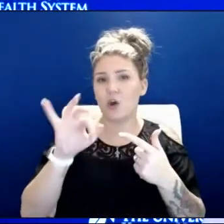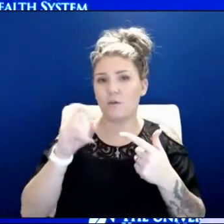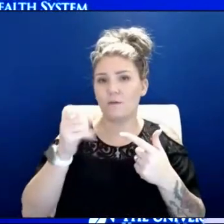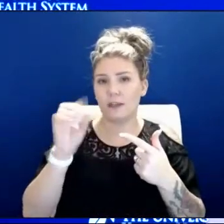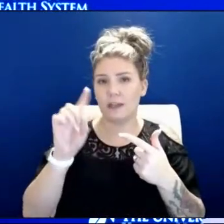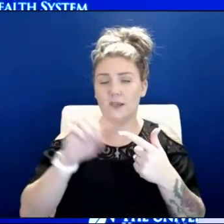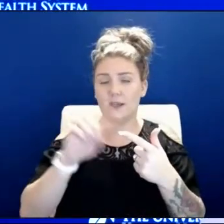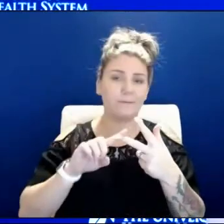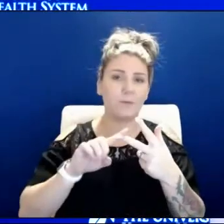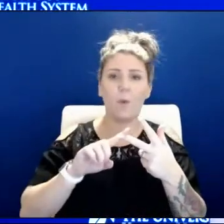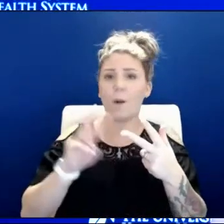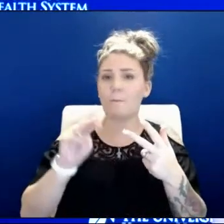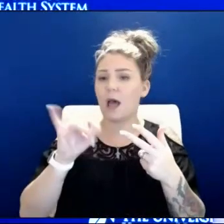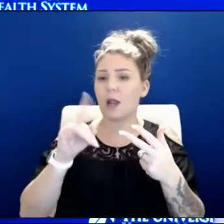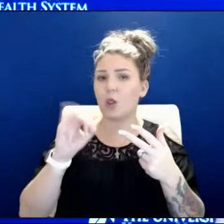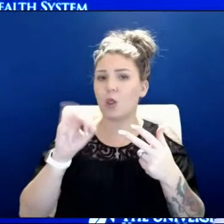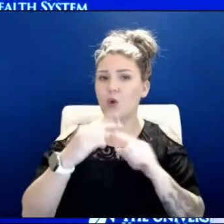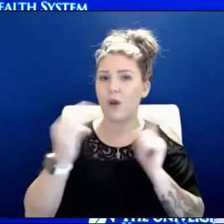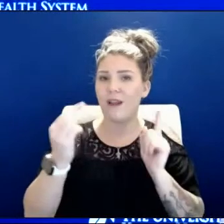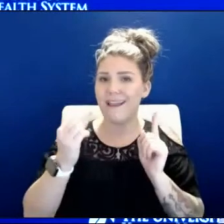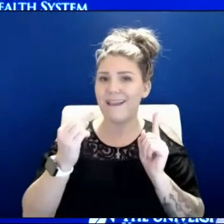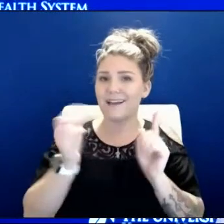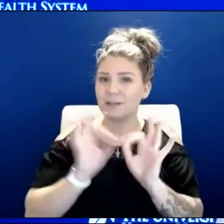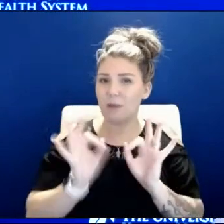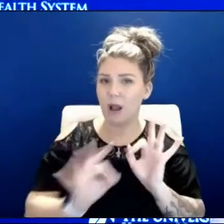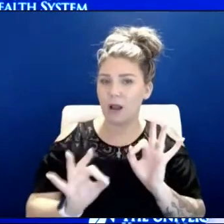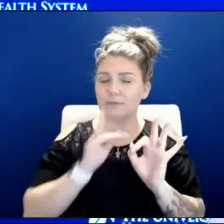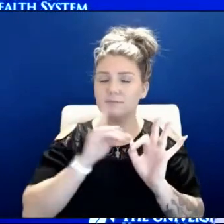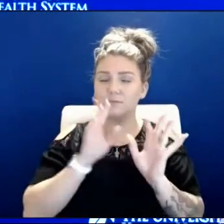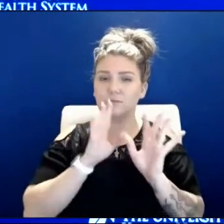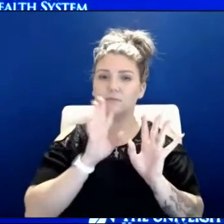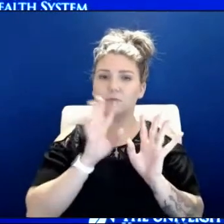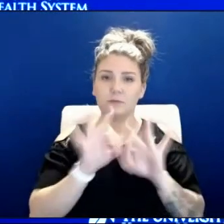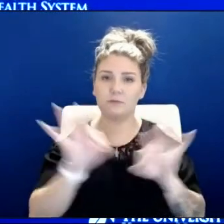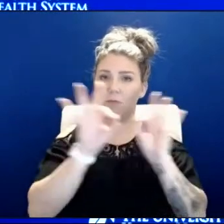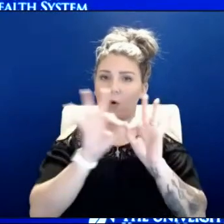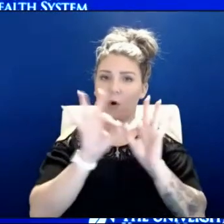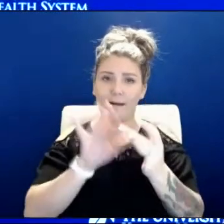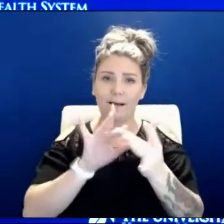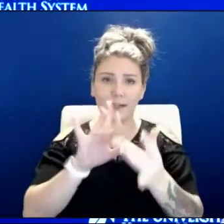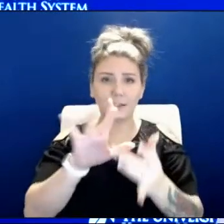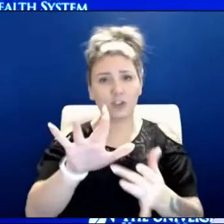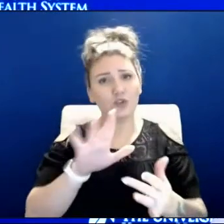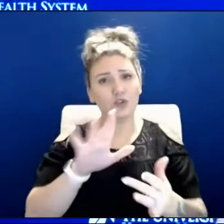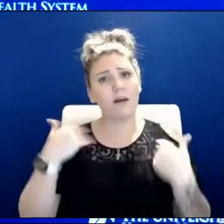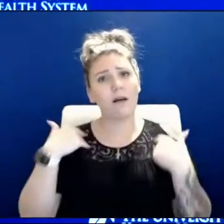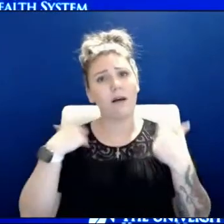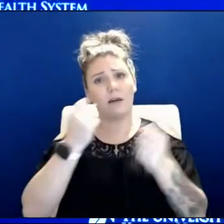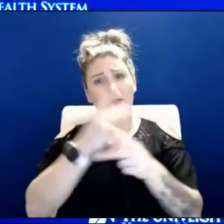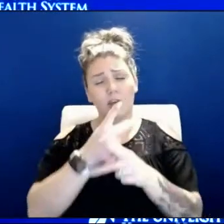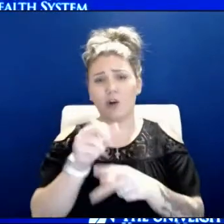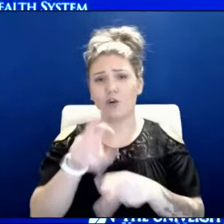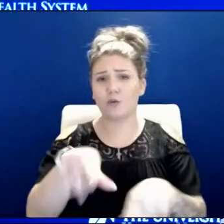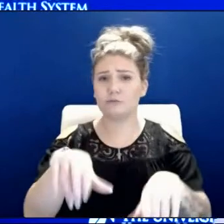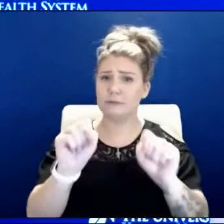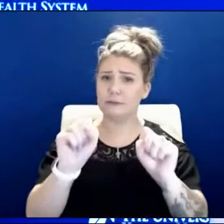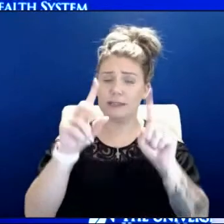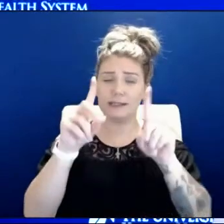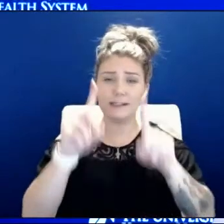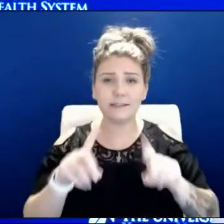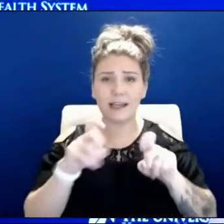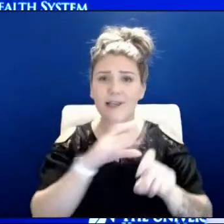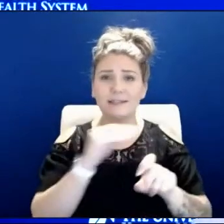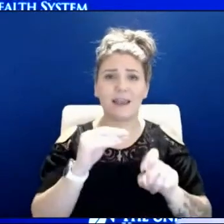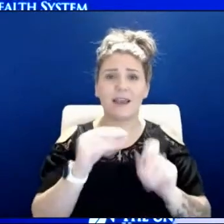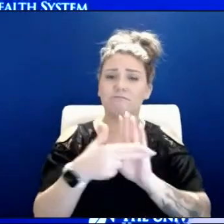That is extremely important. If you are developing symptoms, contact your healthcare or go try to get a test and get diagnosed so that you